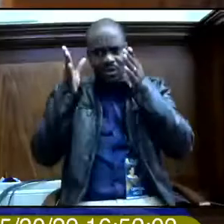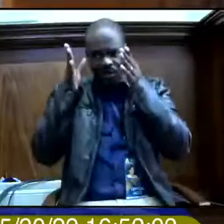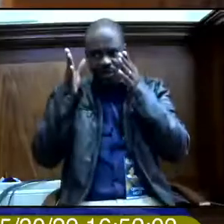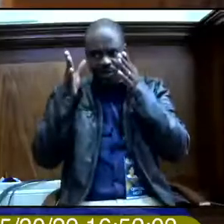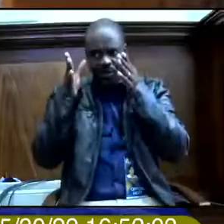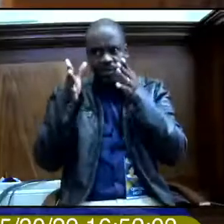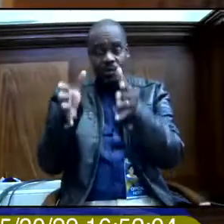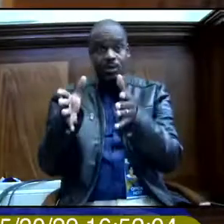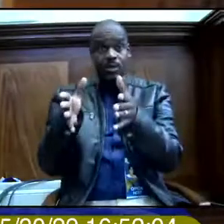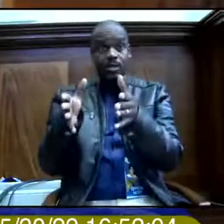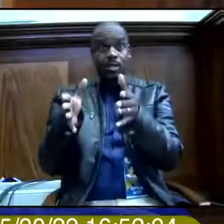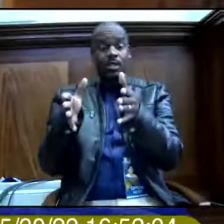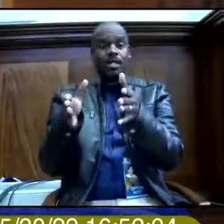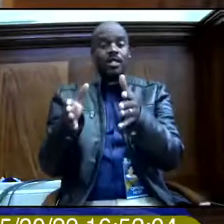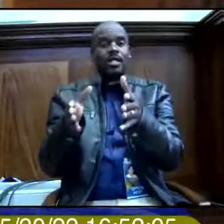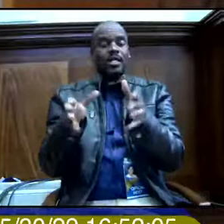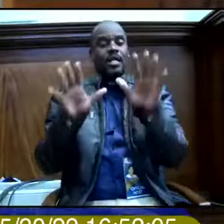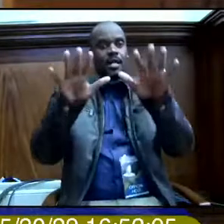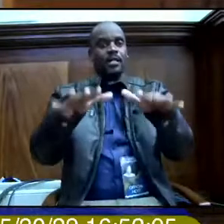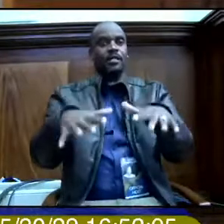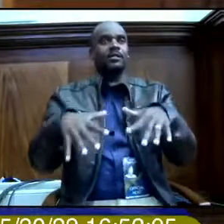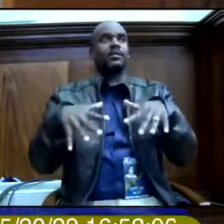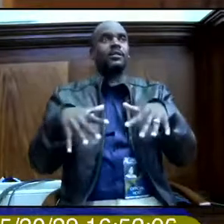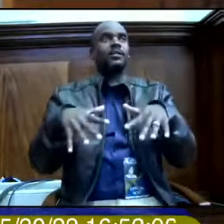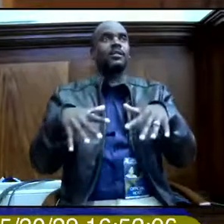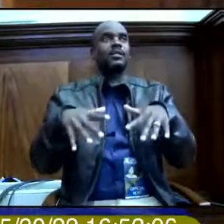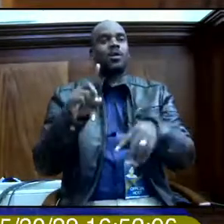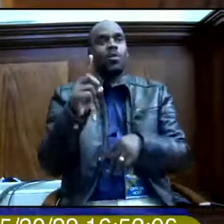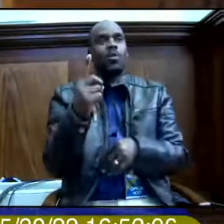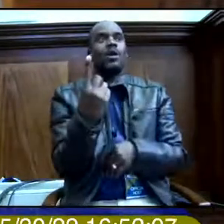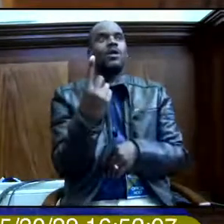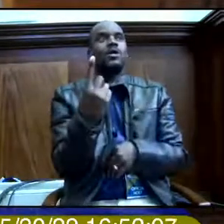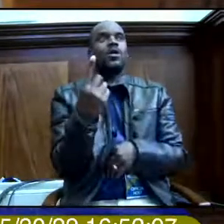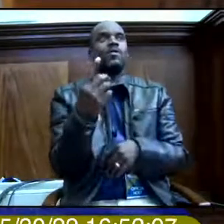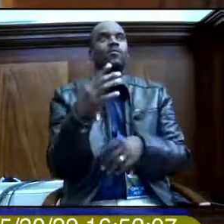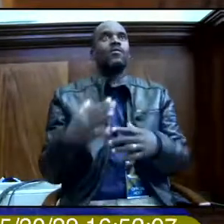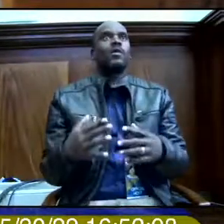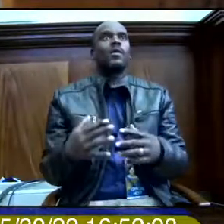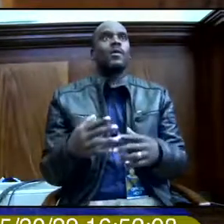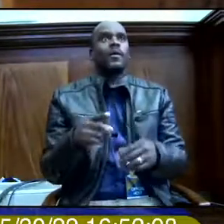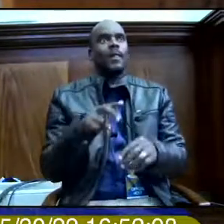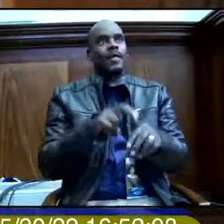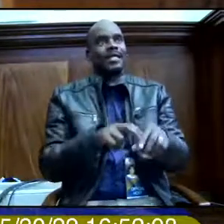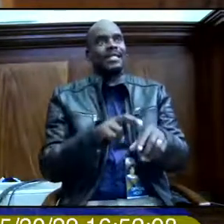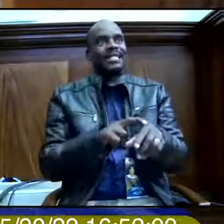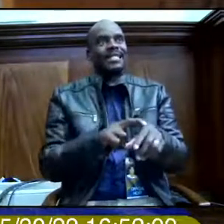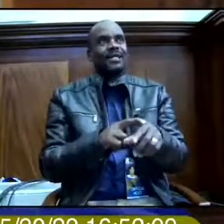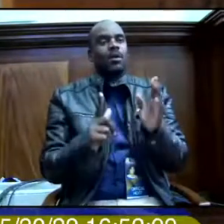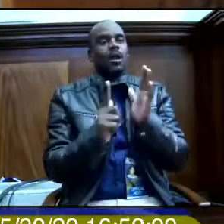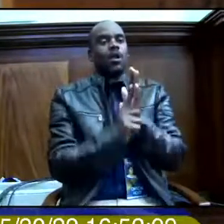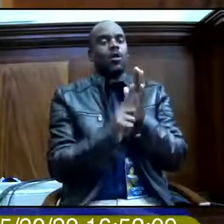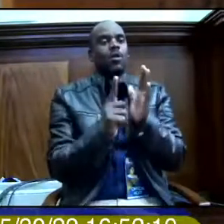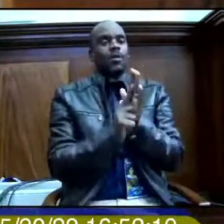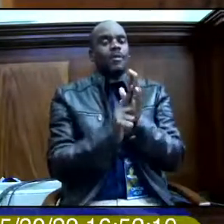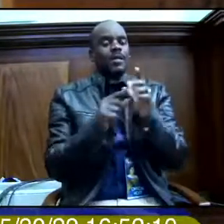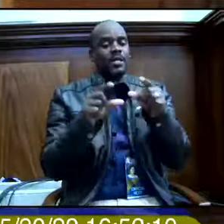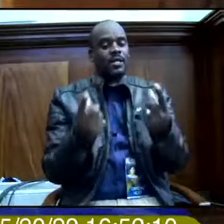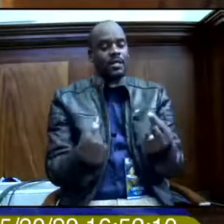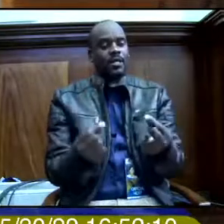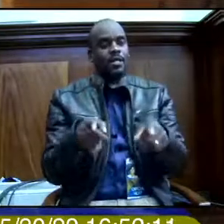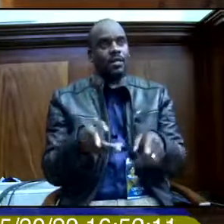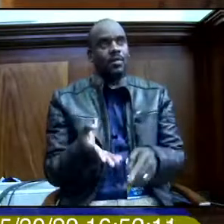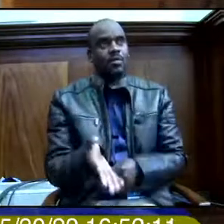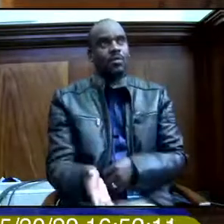legislature remember we said one of our core functions we are a law making institution when